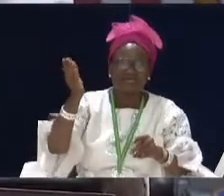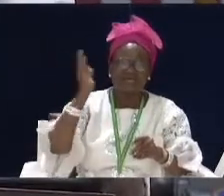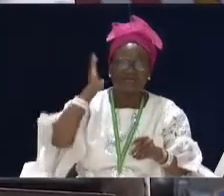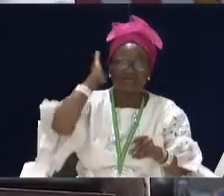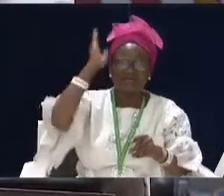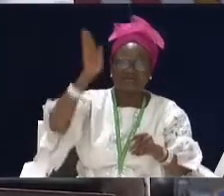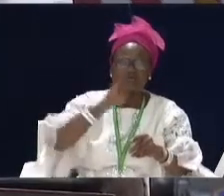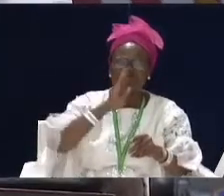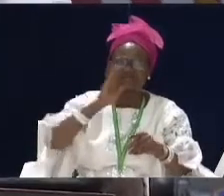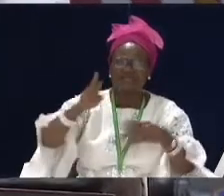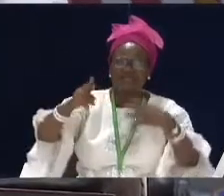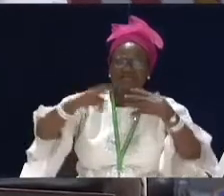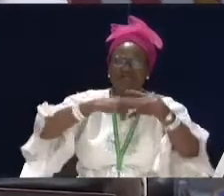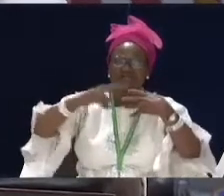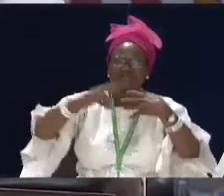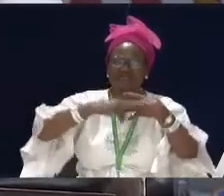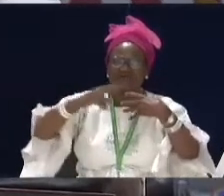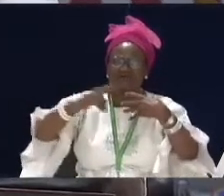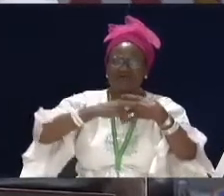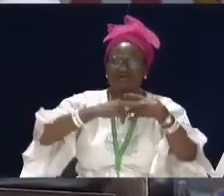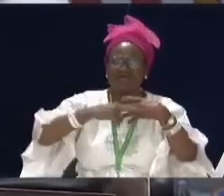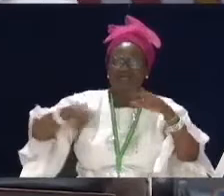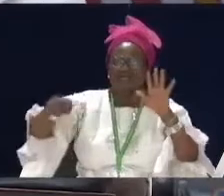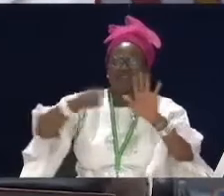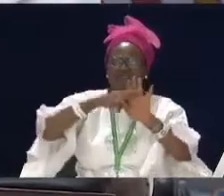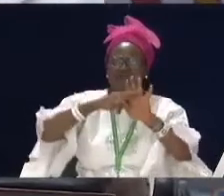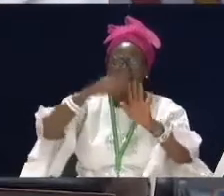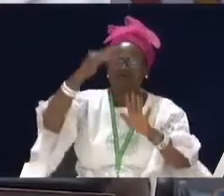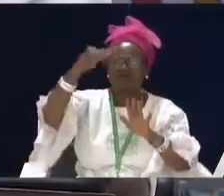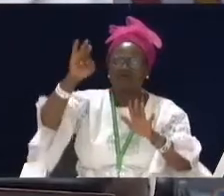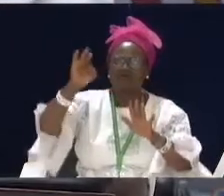restoration of lost glories.